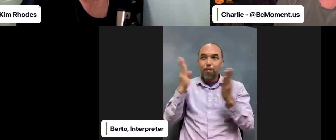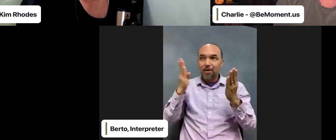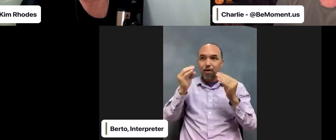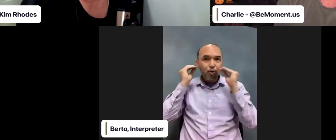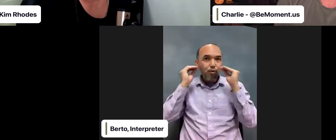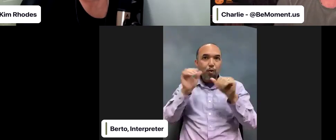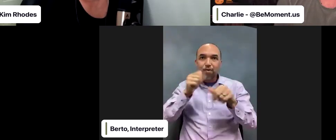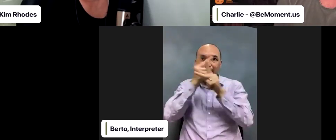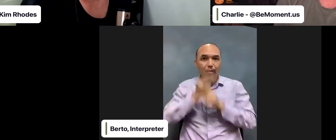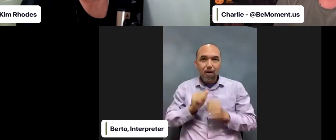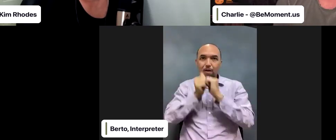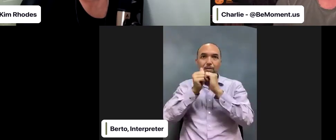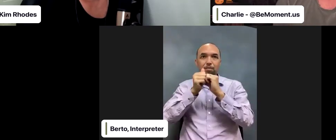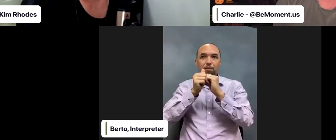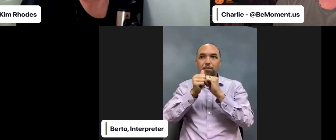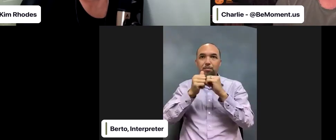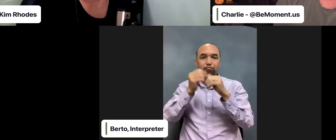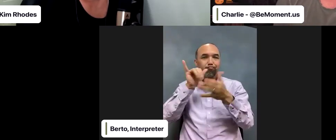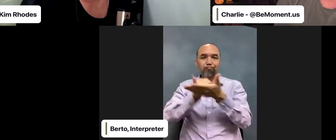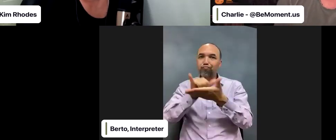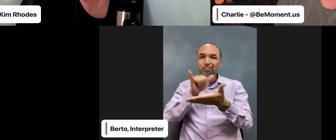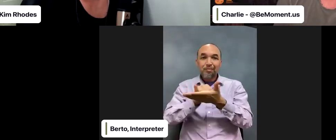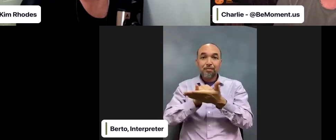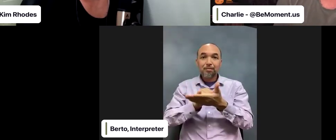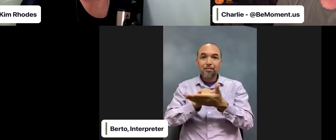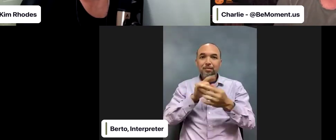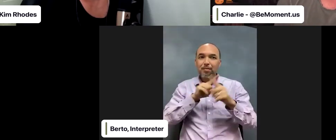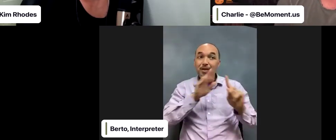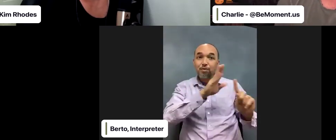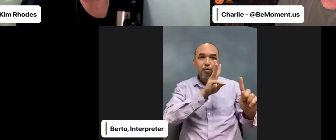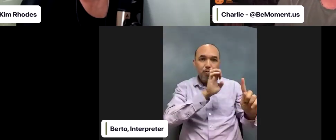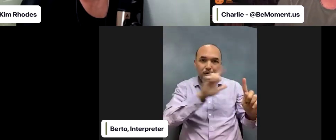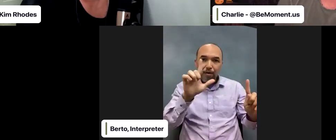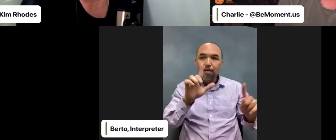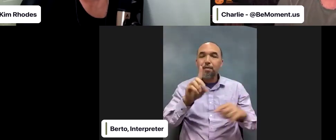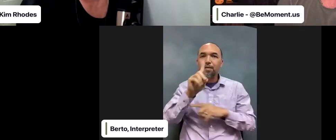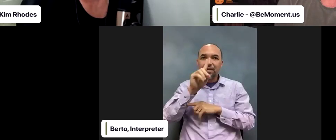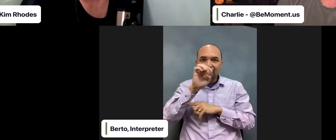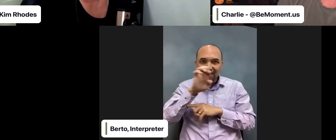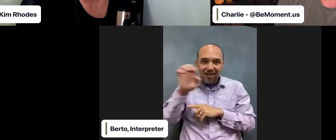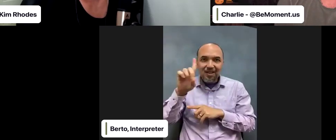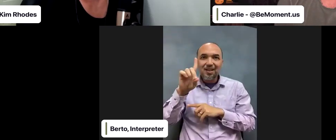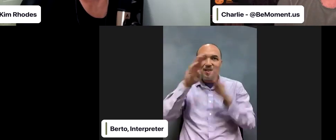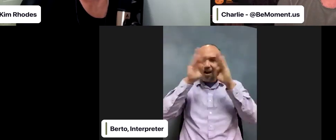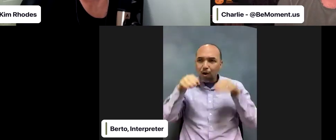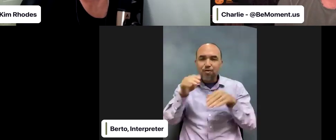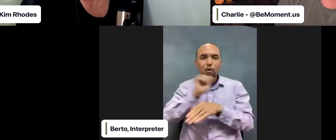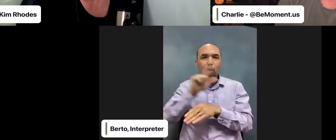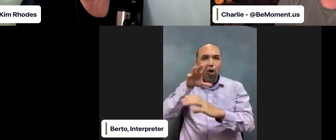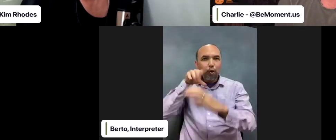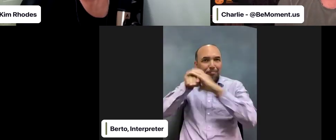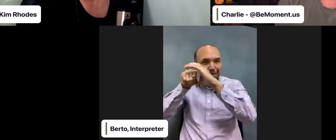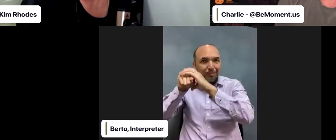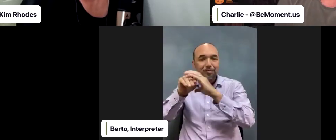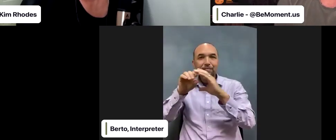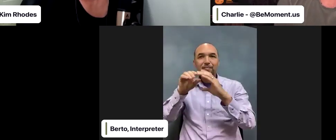way. But all of his will, the deed to the house, everything was in there. And just like you